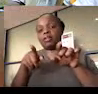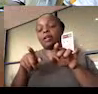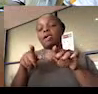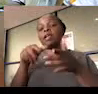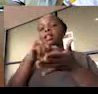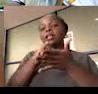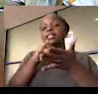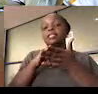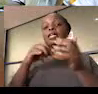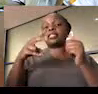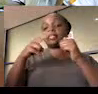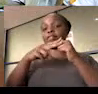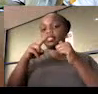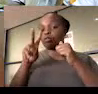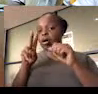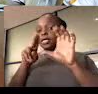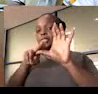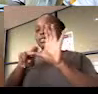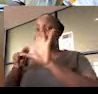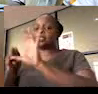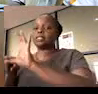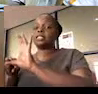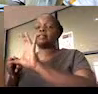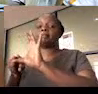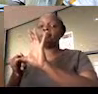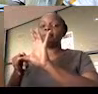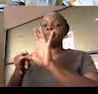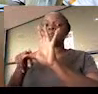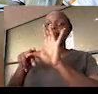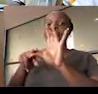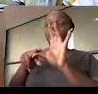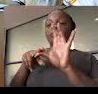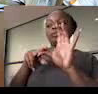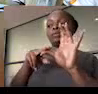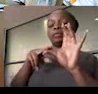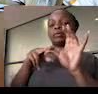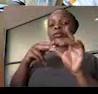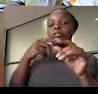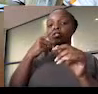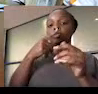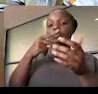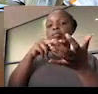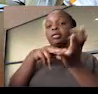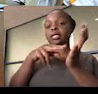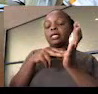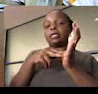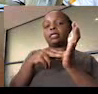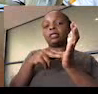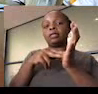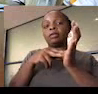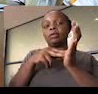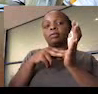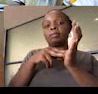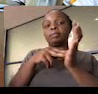a standardized coffin. Actually, it ranges from 50 to 70,000. That is what we give to all our